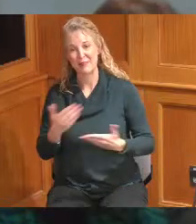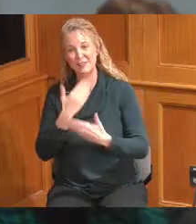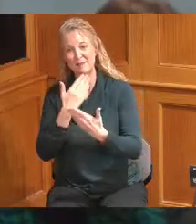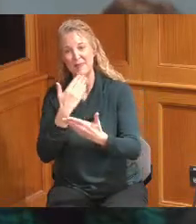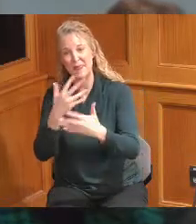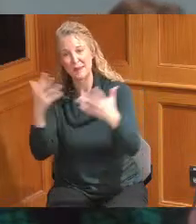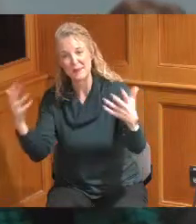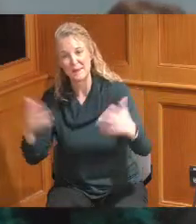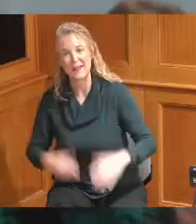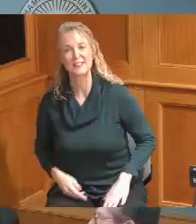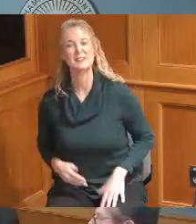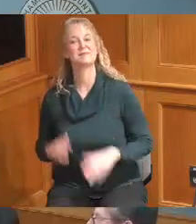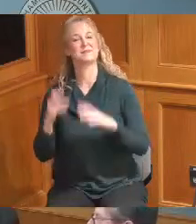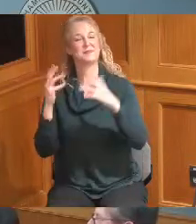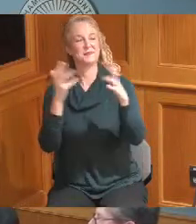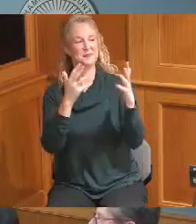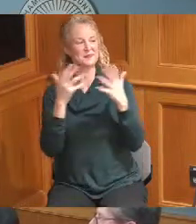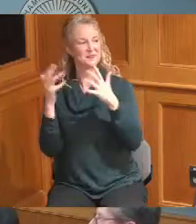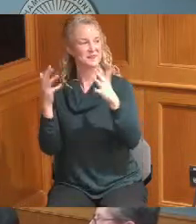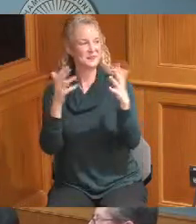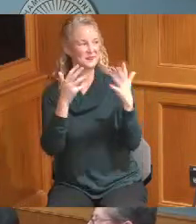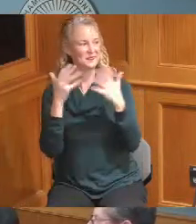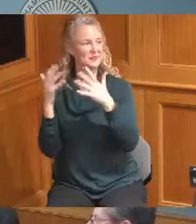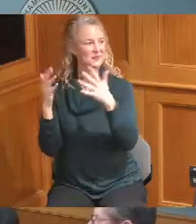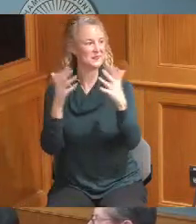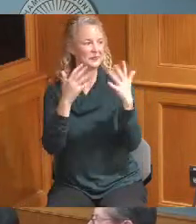you. Thank you.